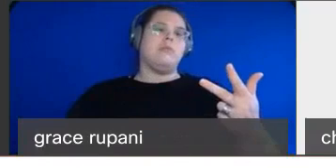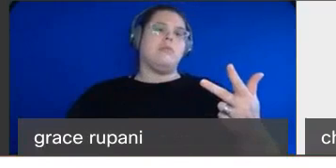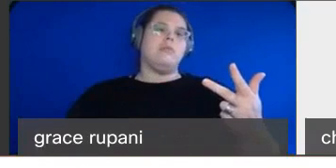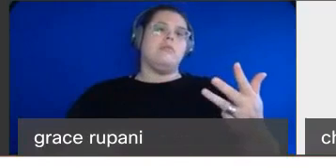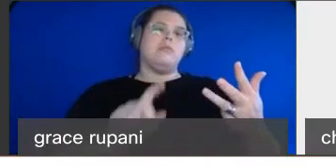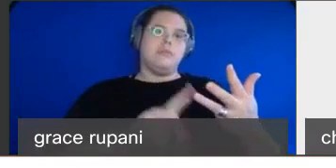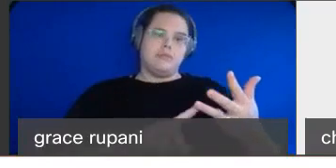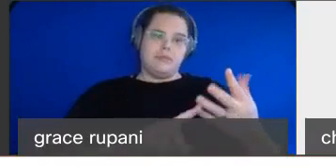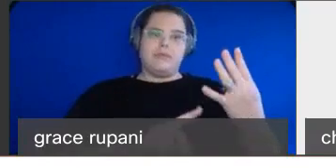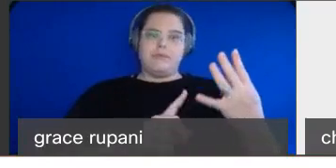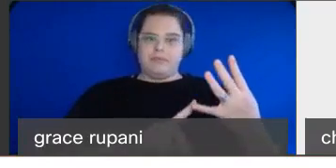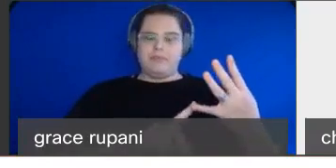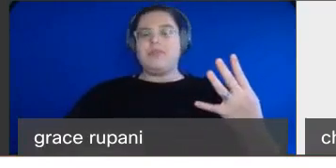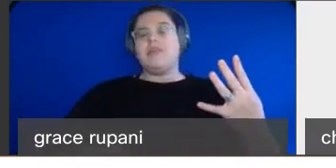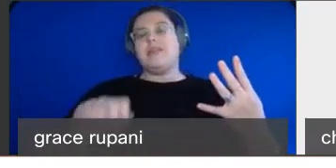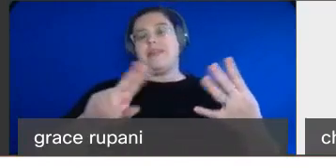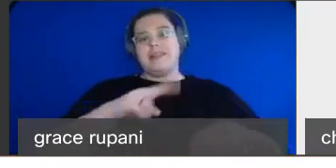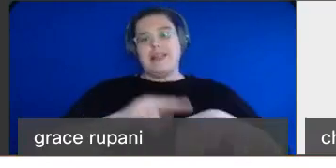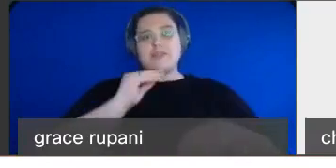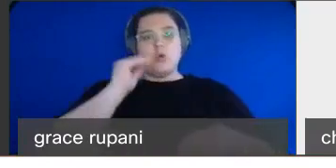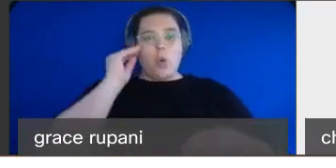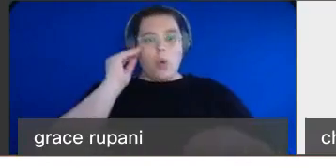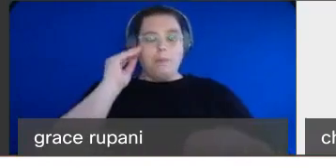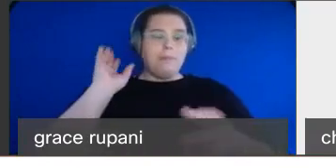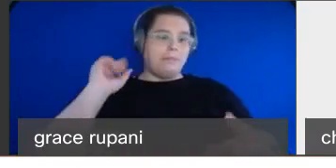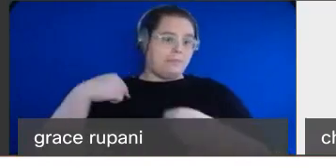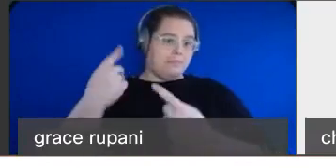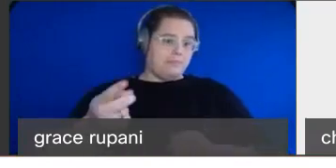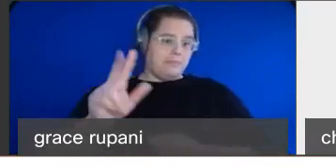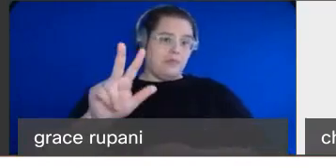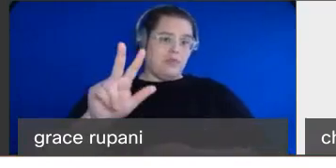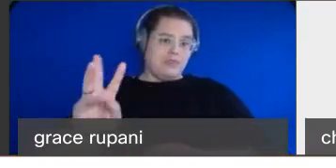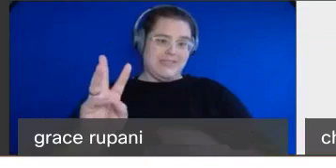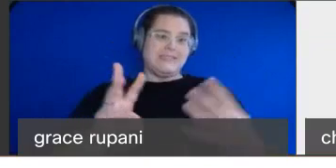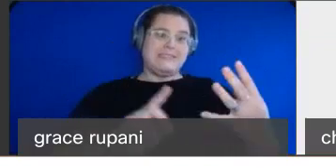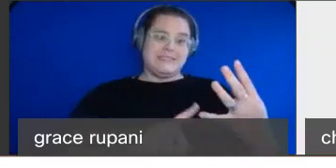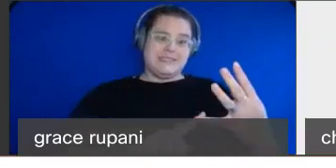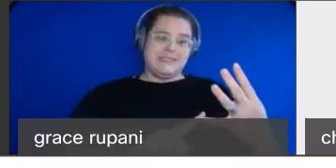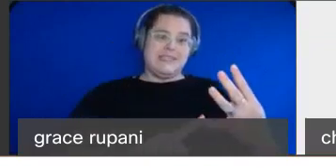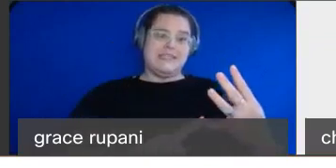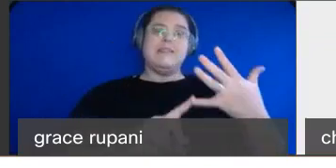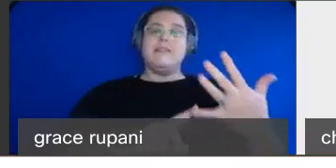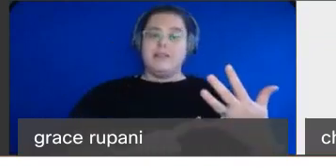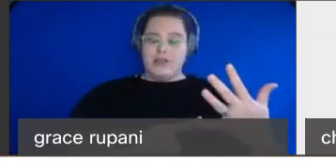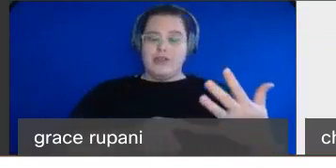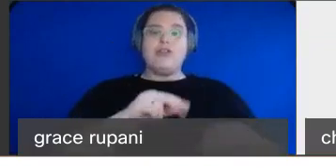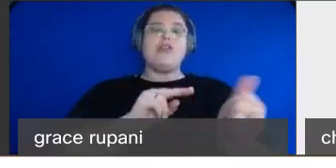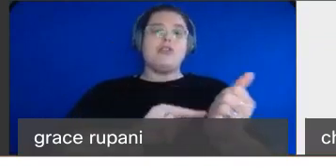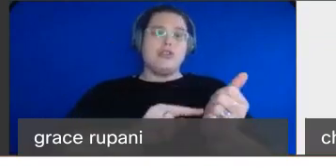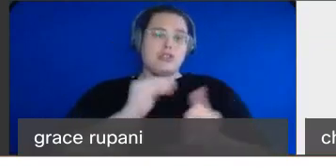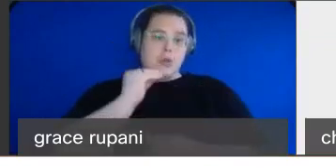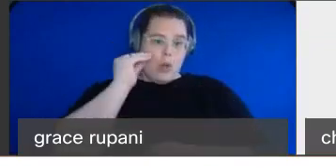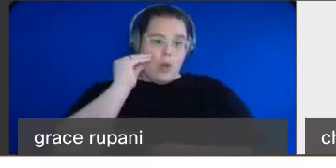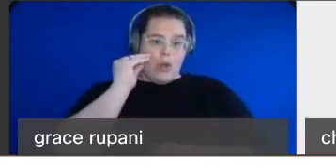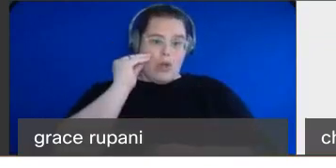36 people who are in their natural homes, 2 people in a nursing home, 4 people who are